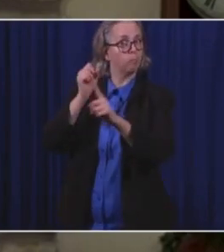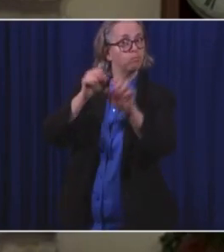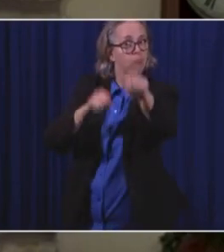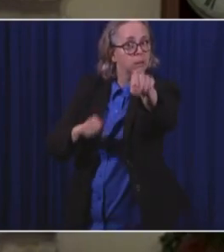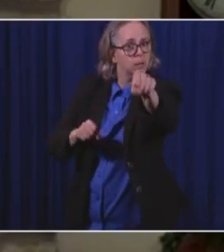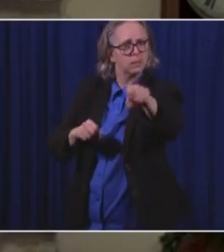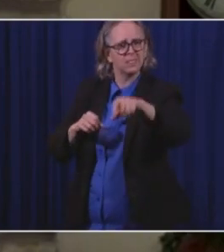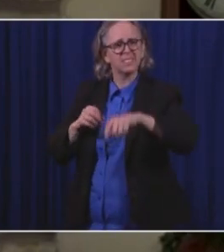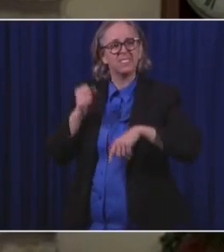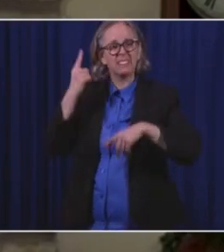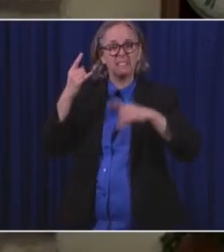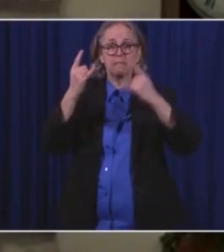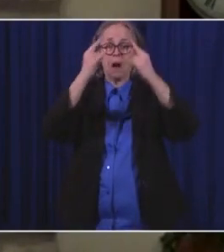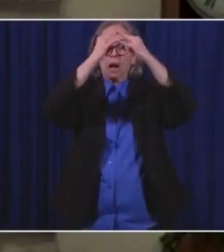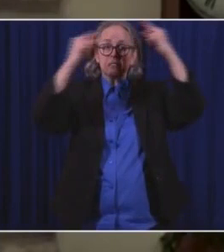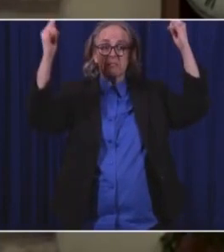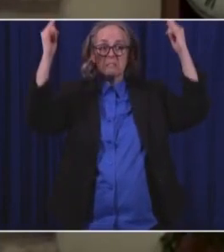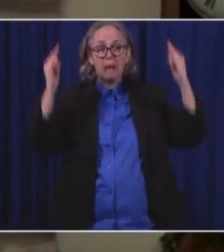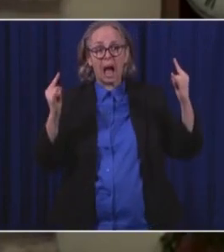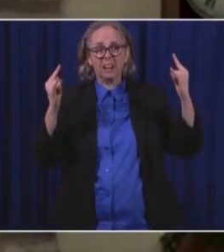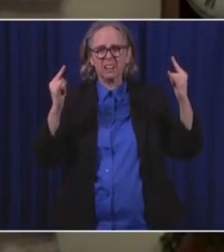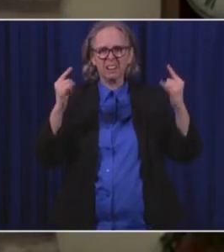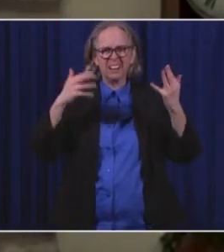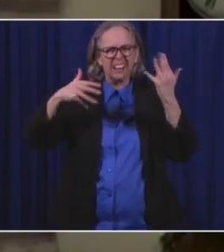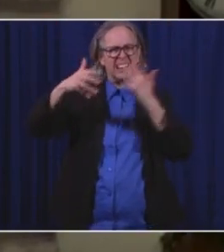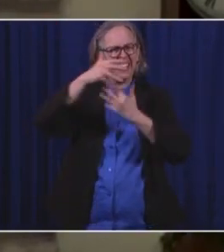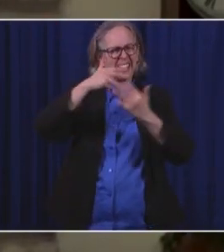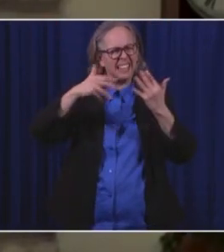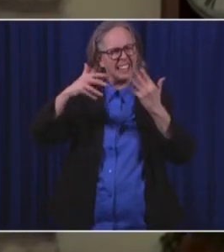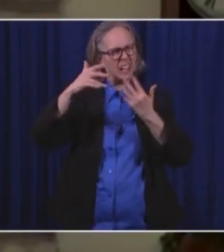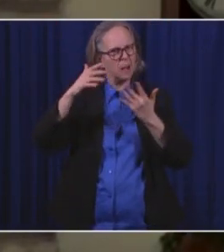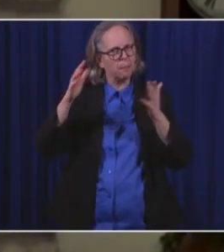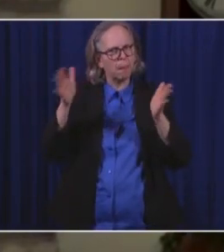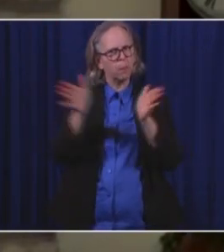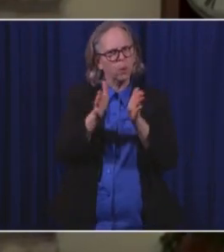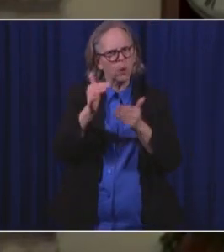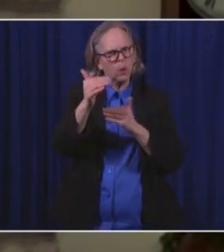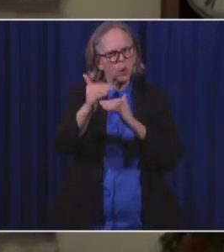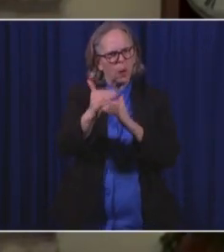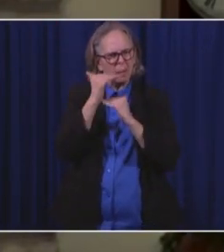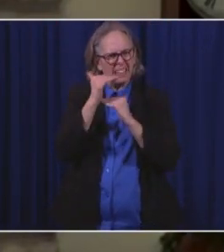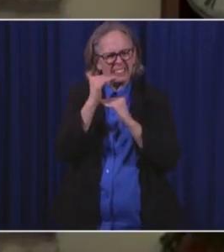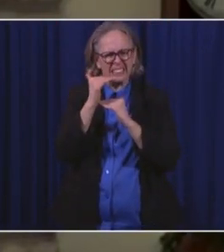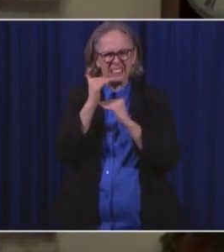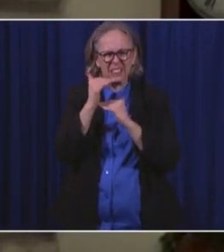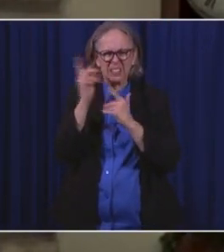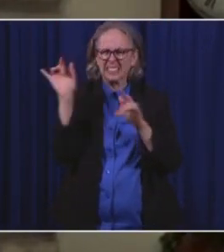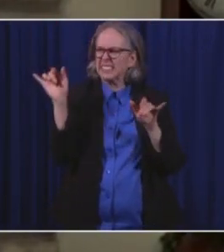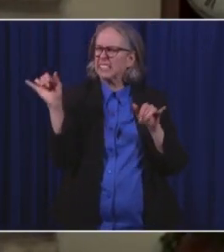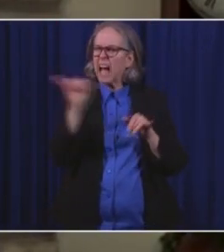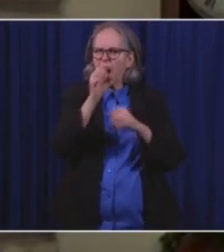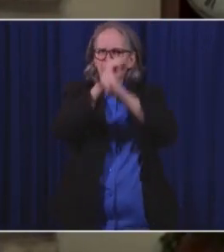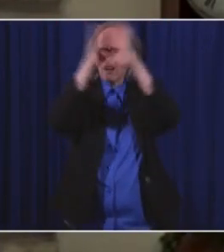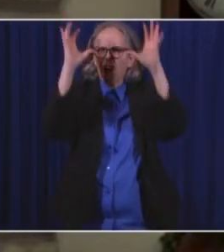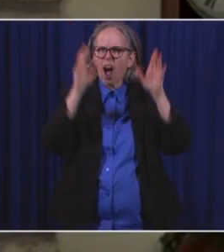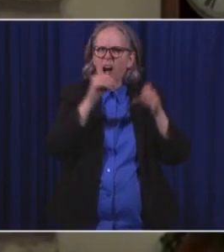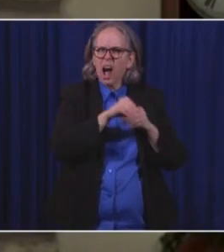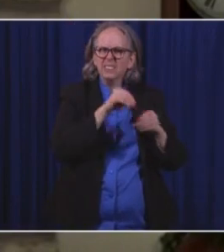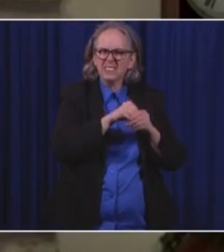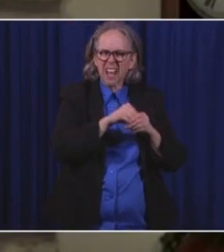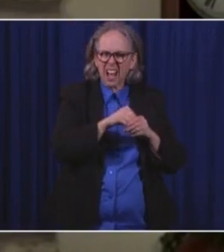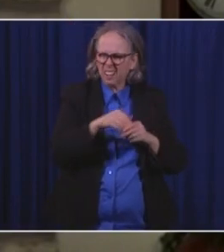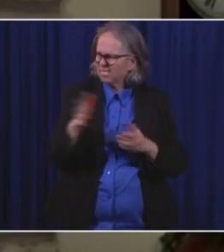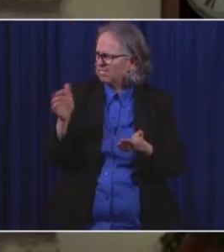much exchange of air, that probably is not a great thing. Doctor, I'll turn it over to